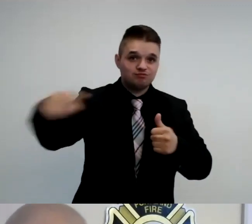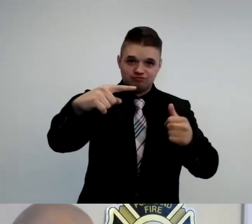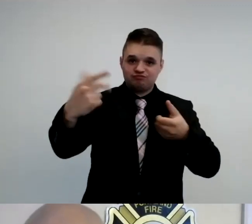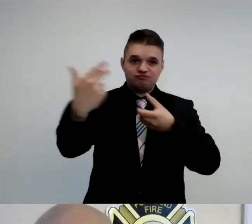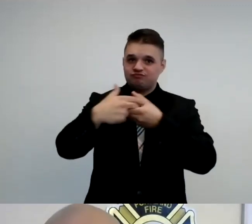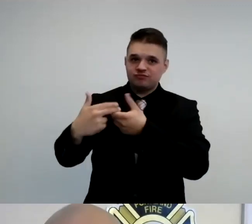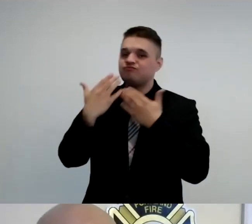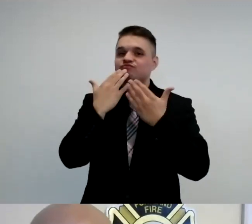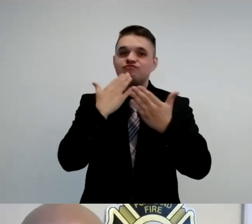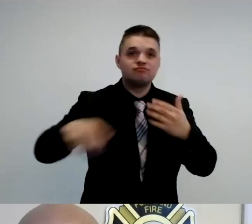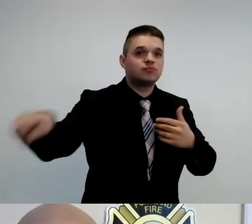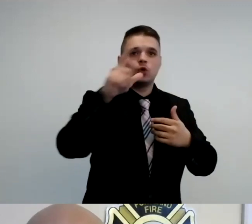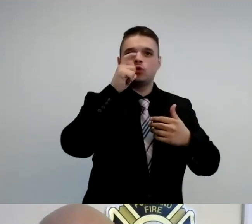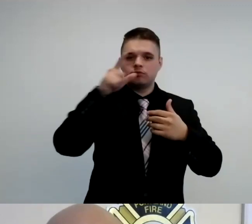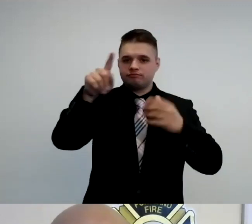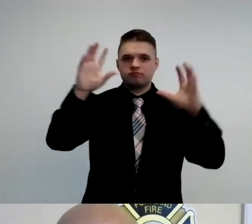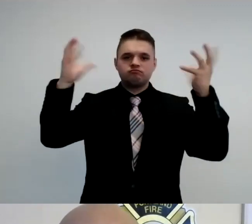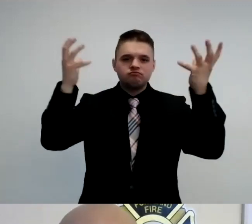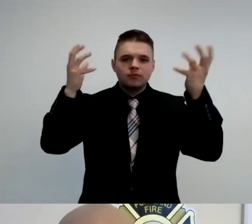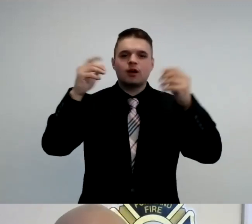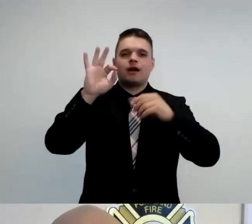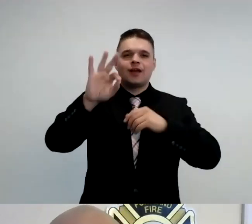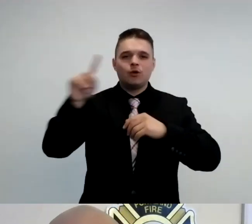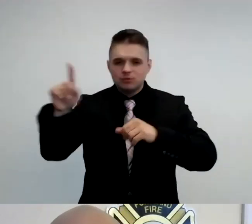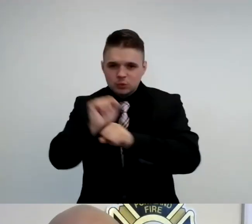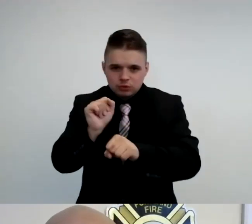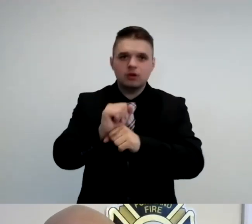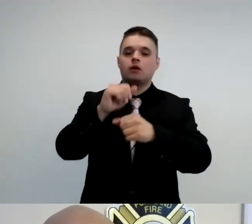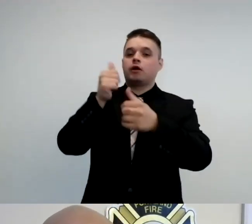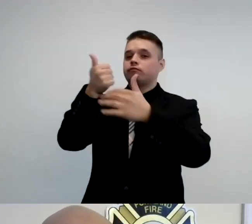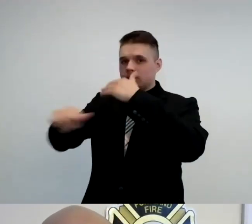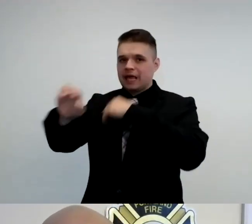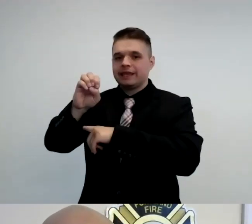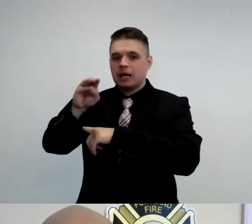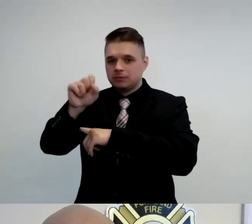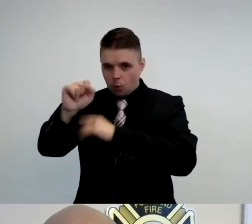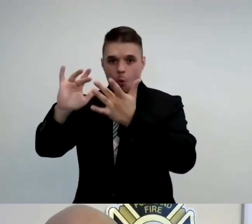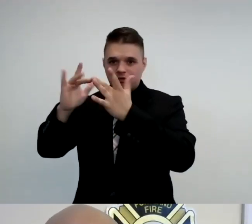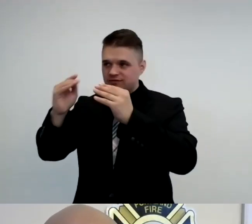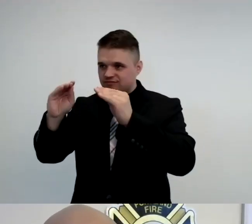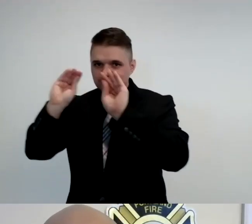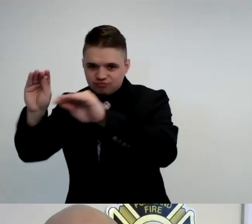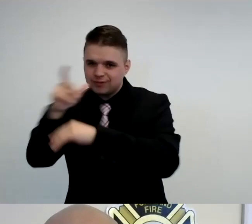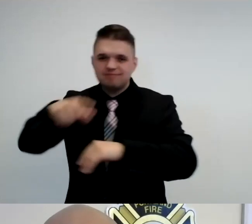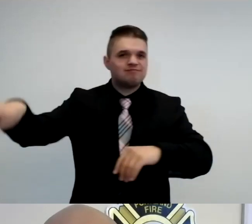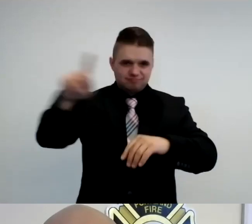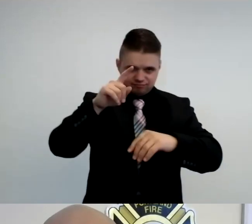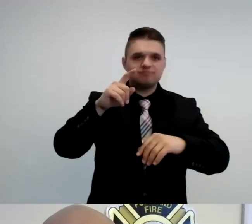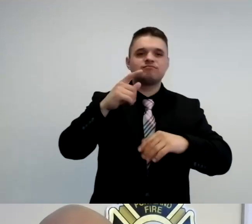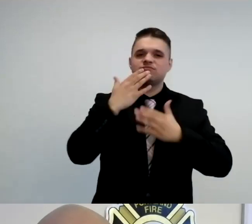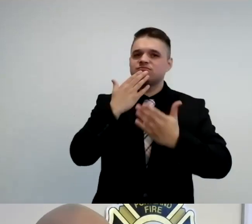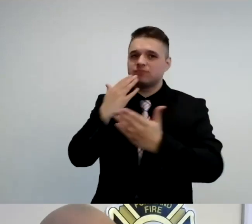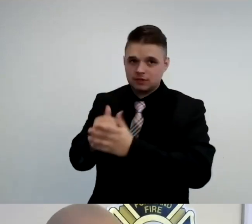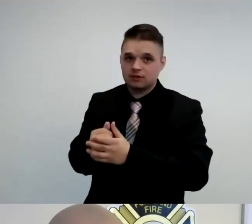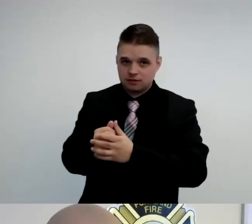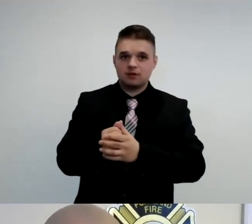and EMS medical directors have done to bring this tool online. I was a young health officer for the 2009 H1N1 pandemic,